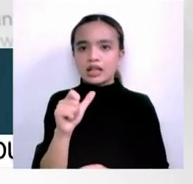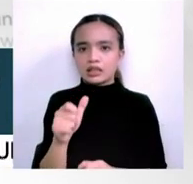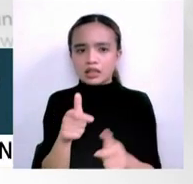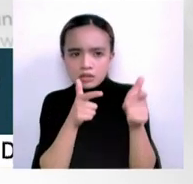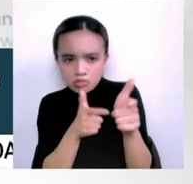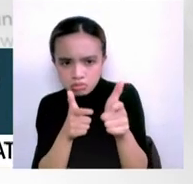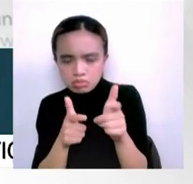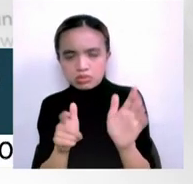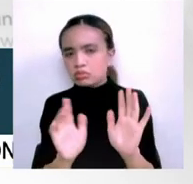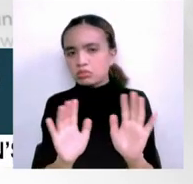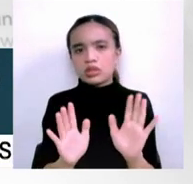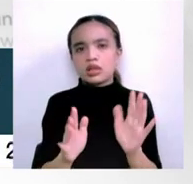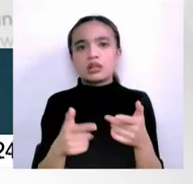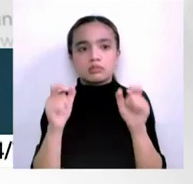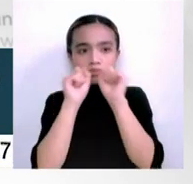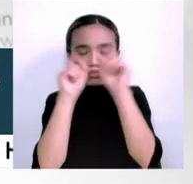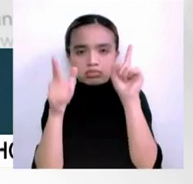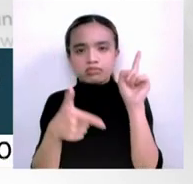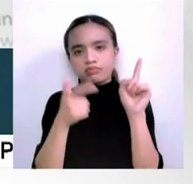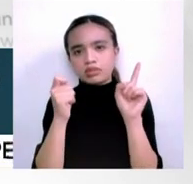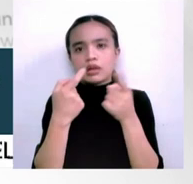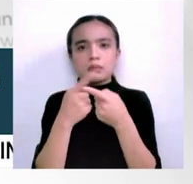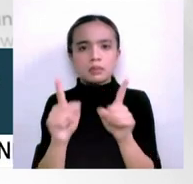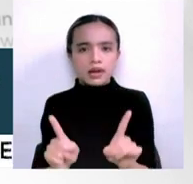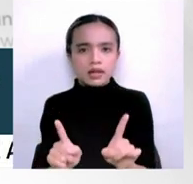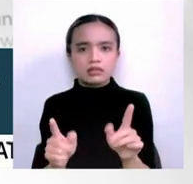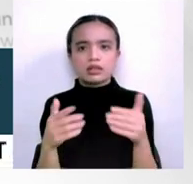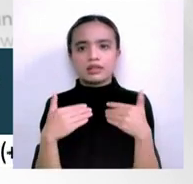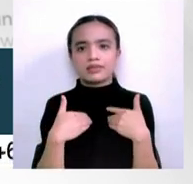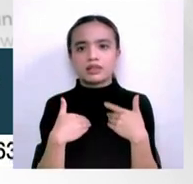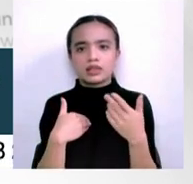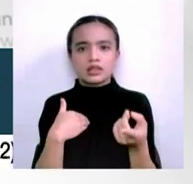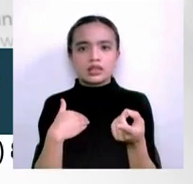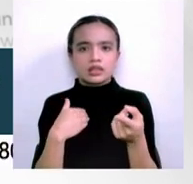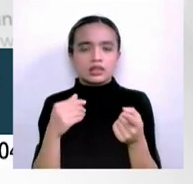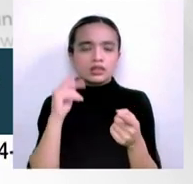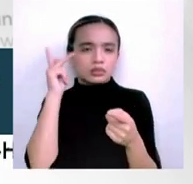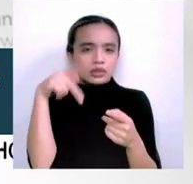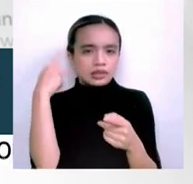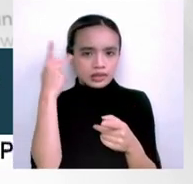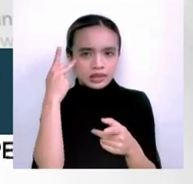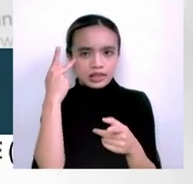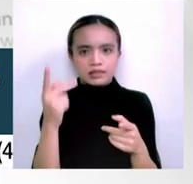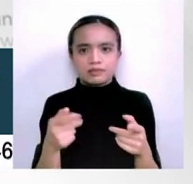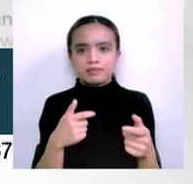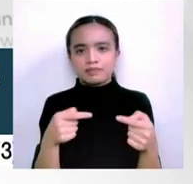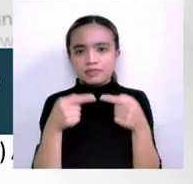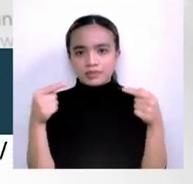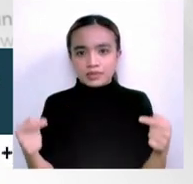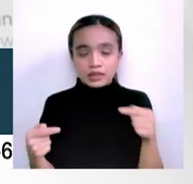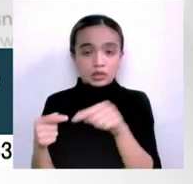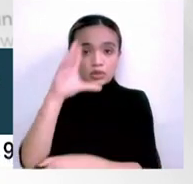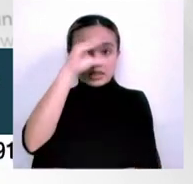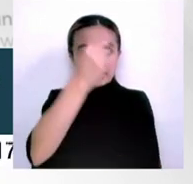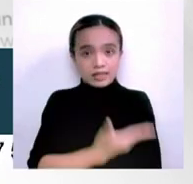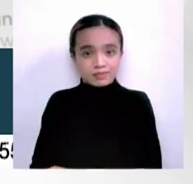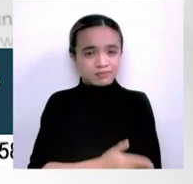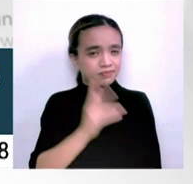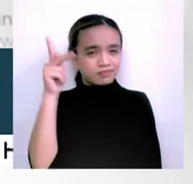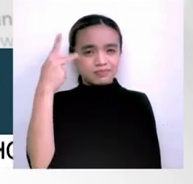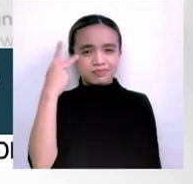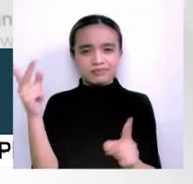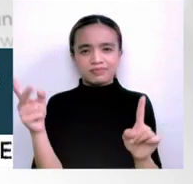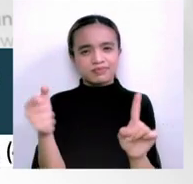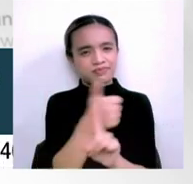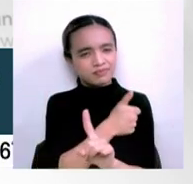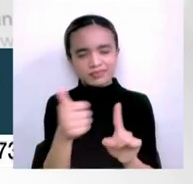accused. The police officer had admitted to conspiring with the slain mayor's political rivals. The slain mayor's son says political violence still